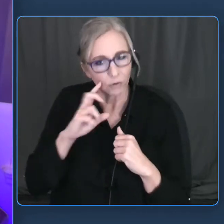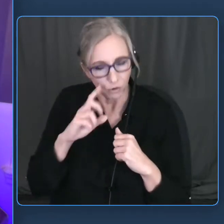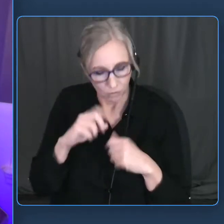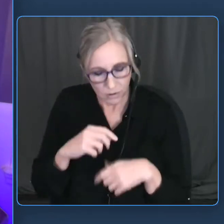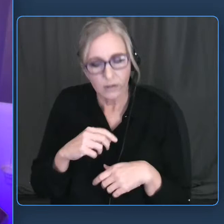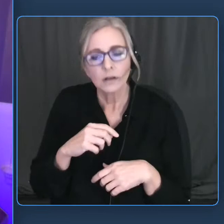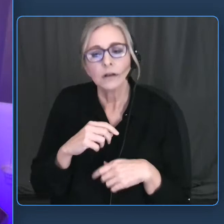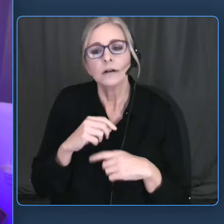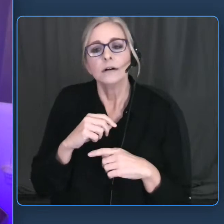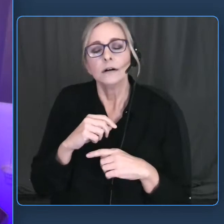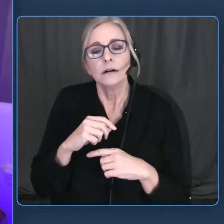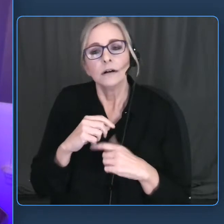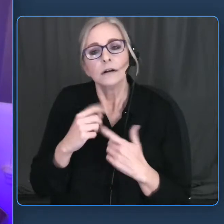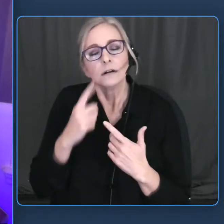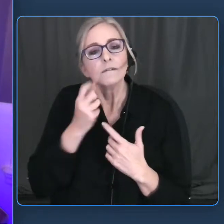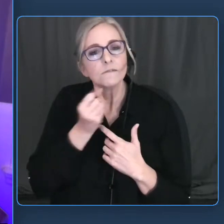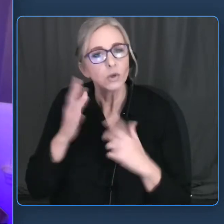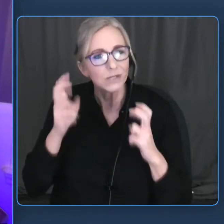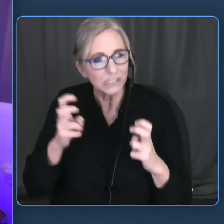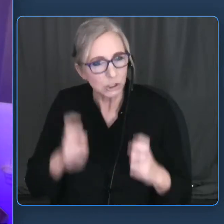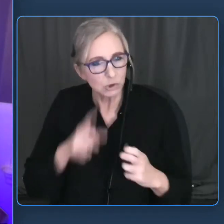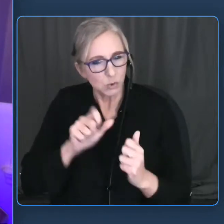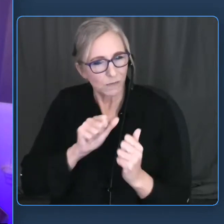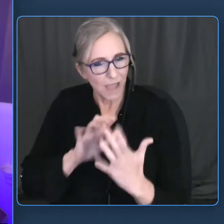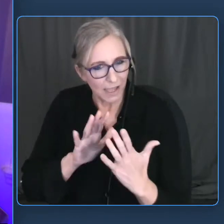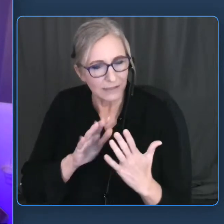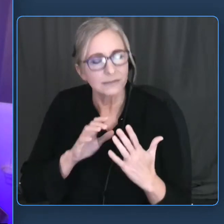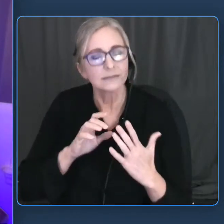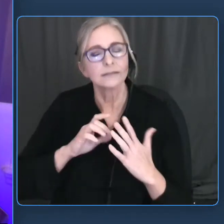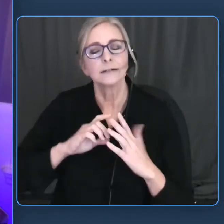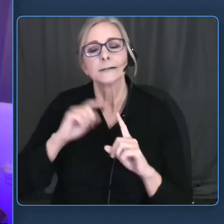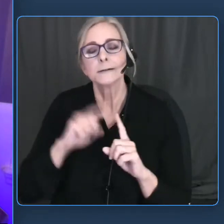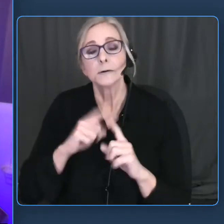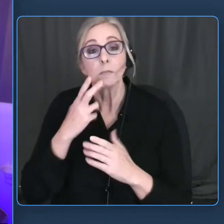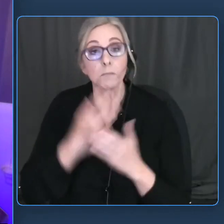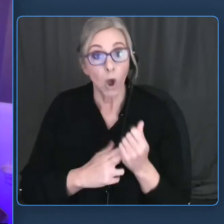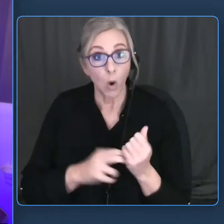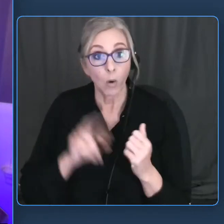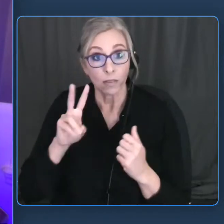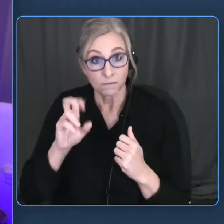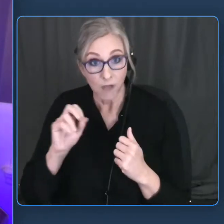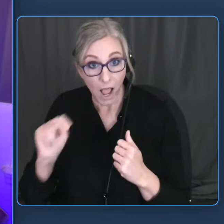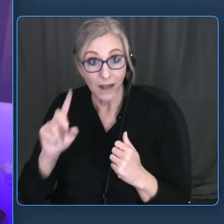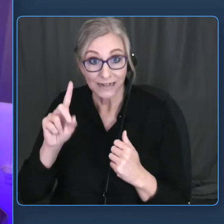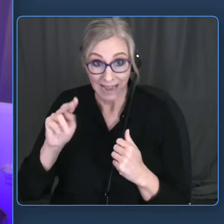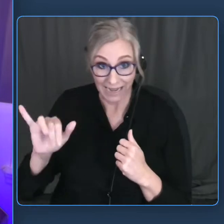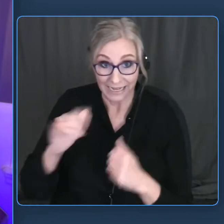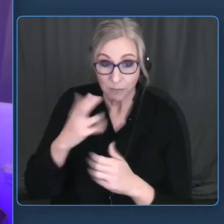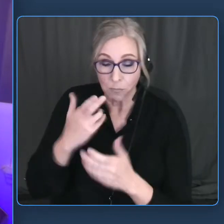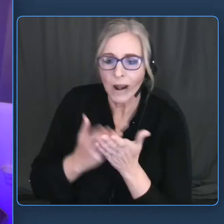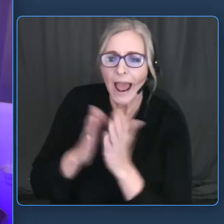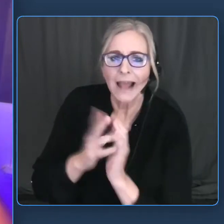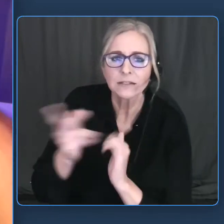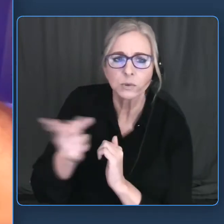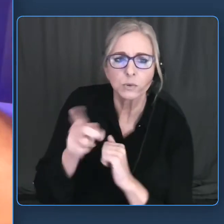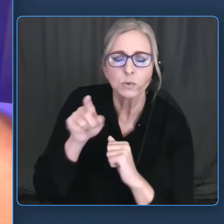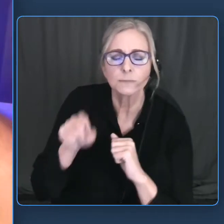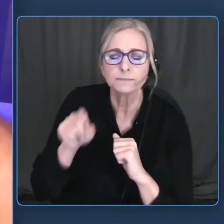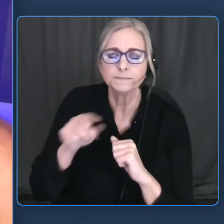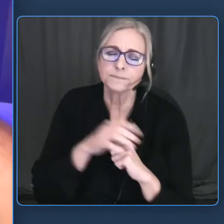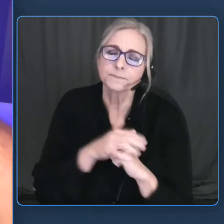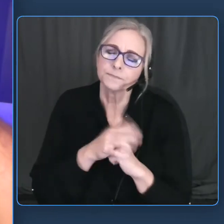and a couple of the issues that you face, and both Vaughn and Danny, I just wanted to ask you about,